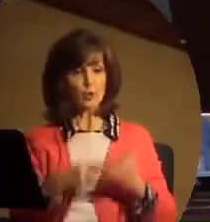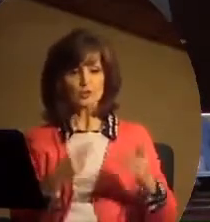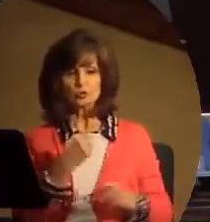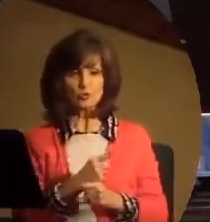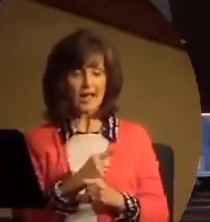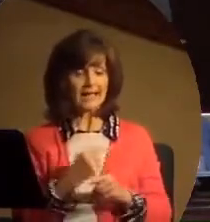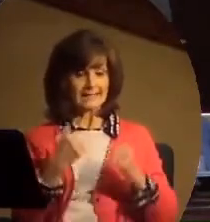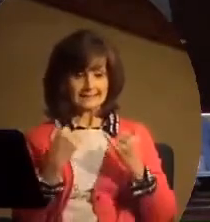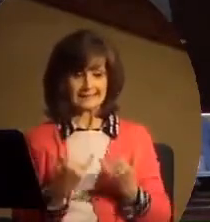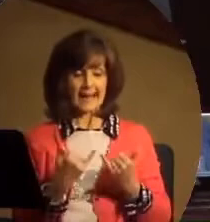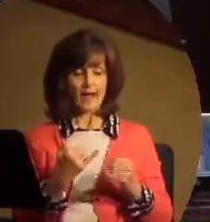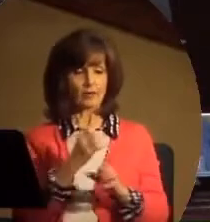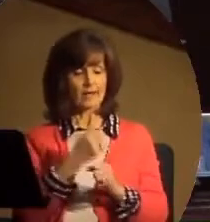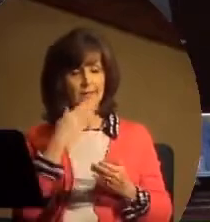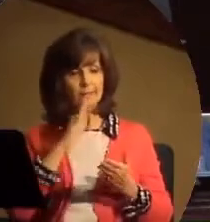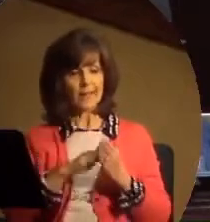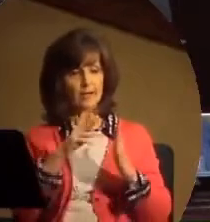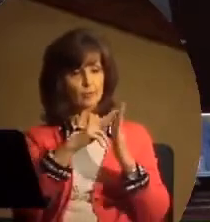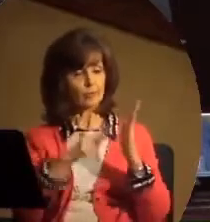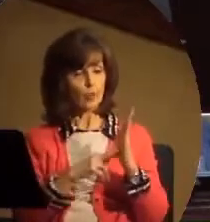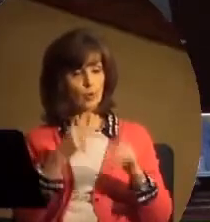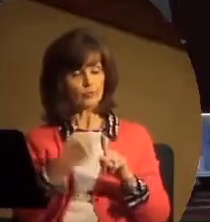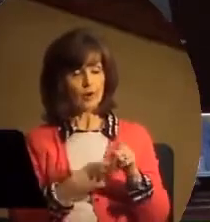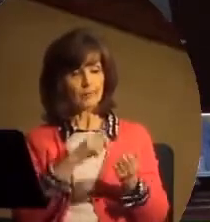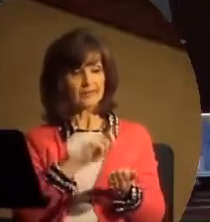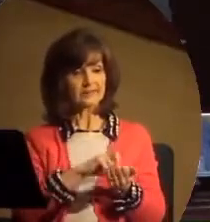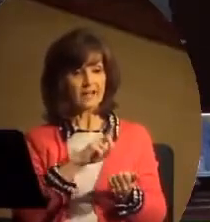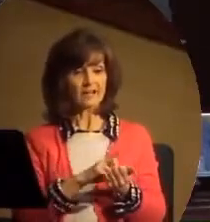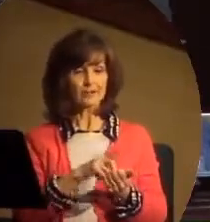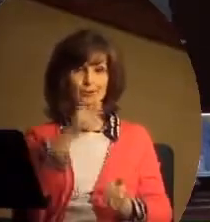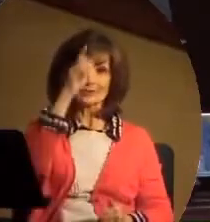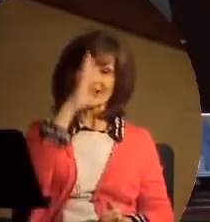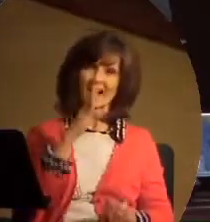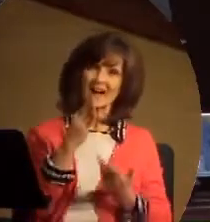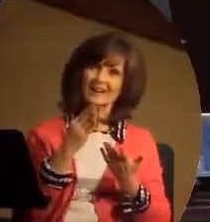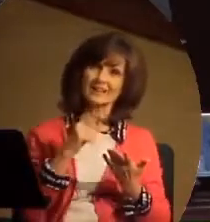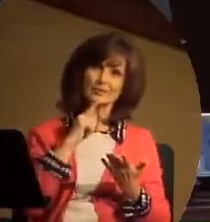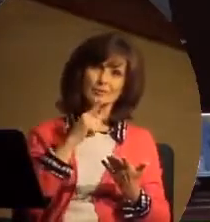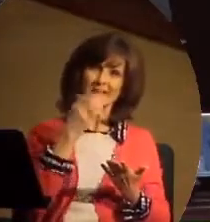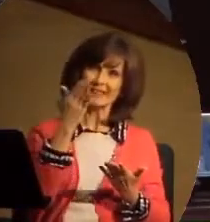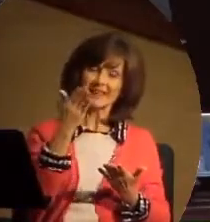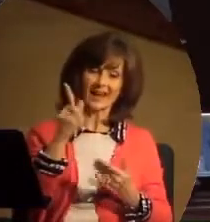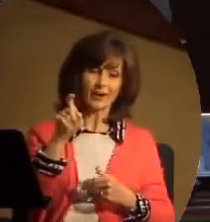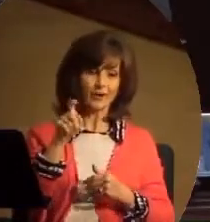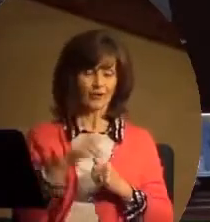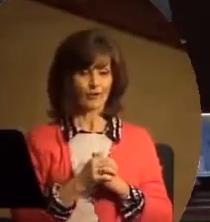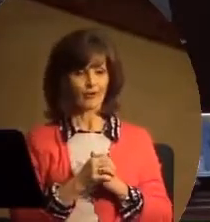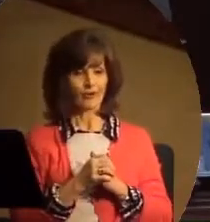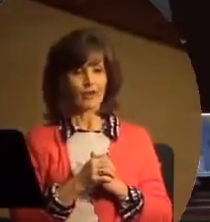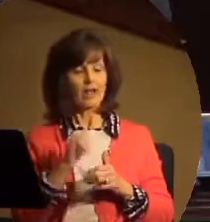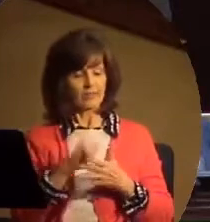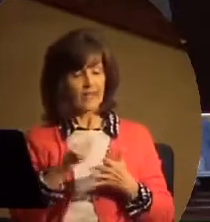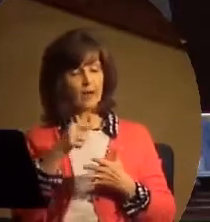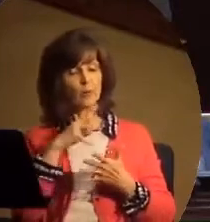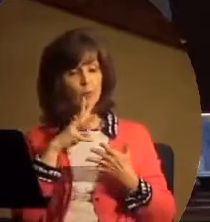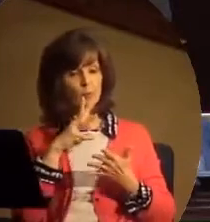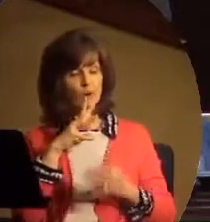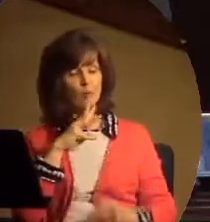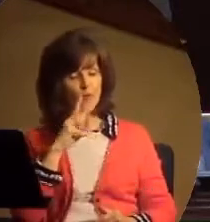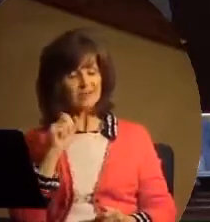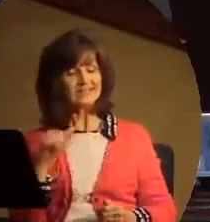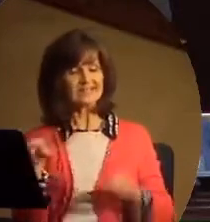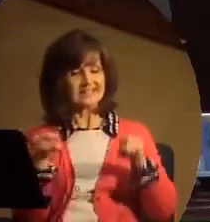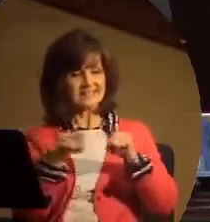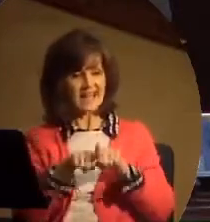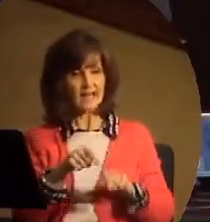just got a bad diagnosis from the doctor. God, are you really there? Well, that was Habakkuk. He saw